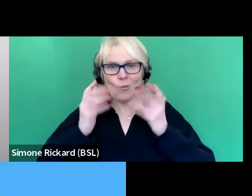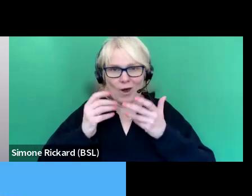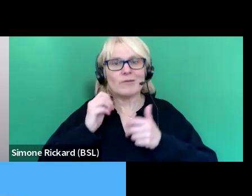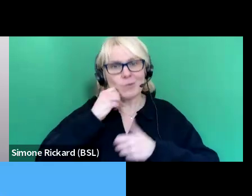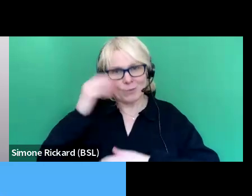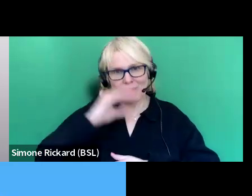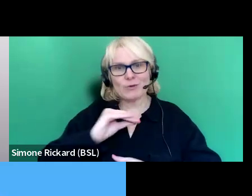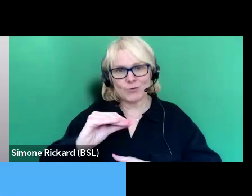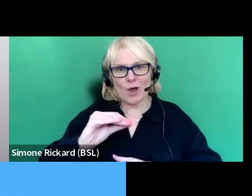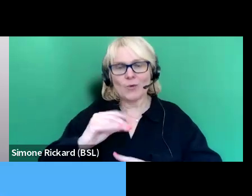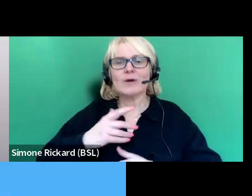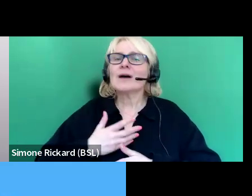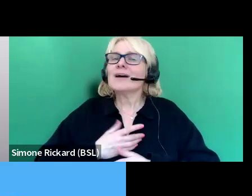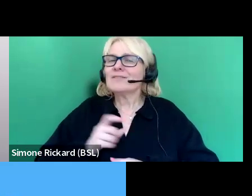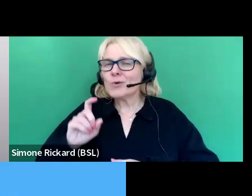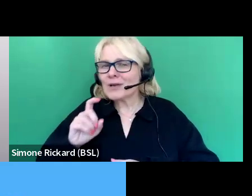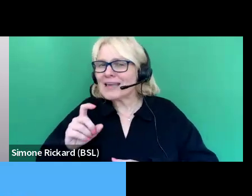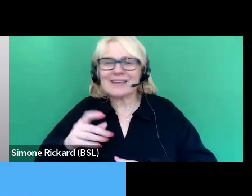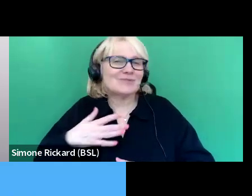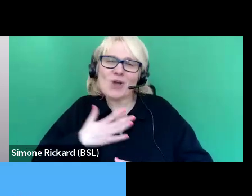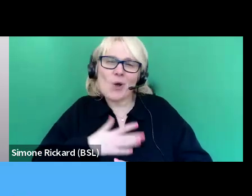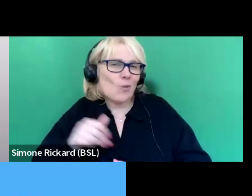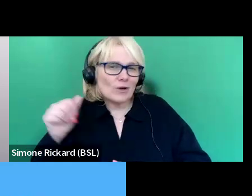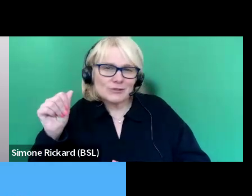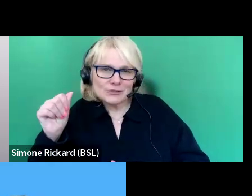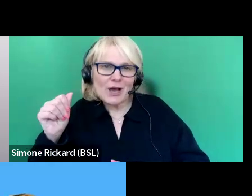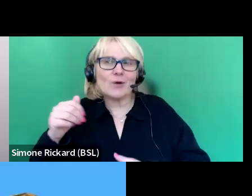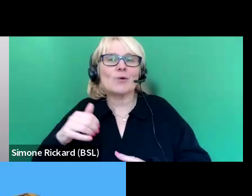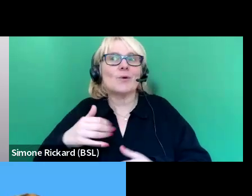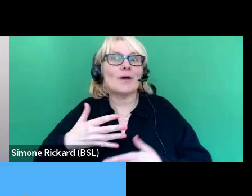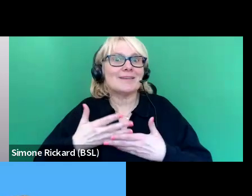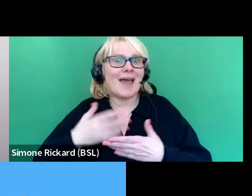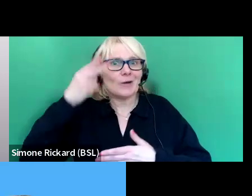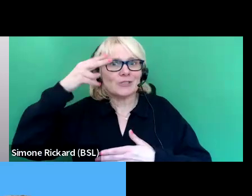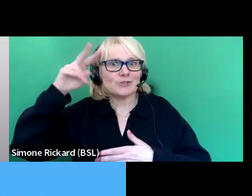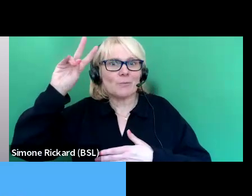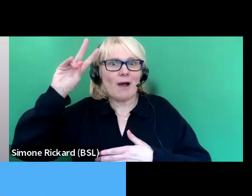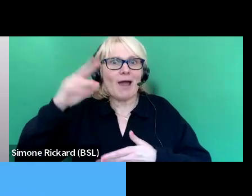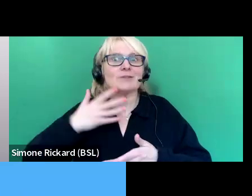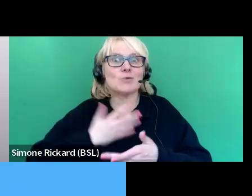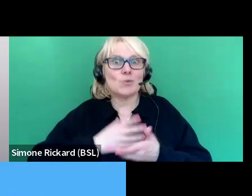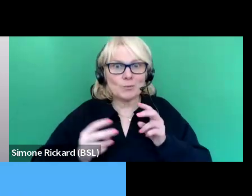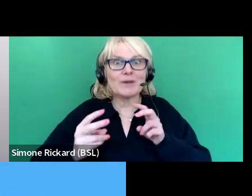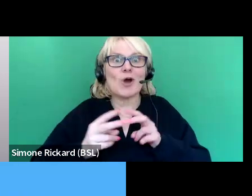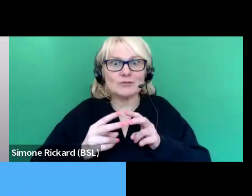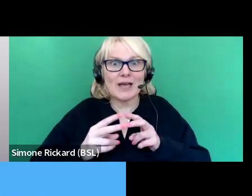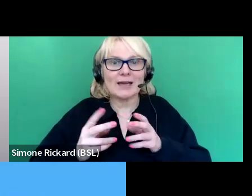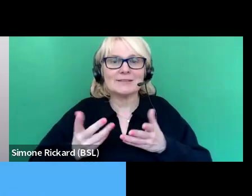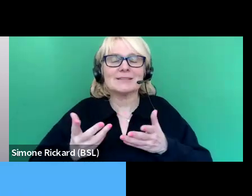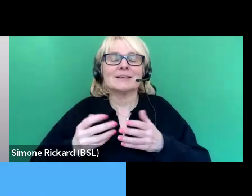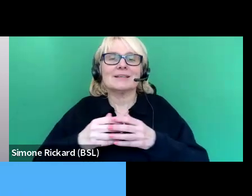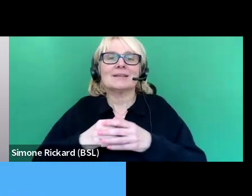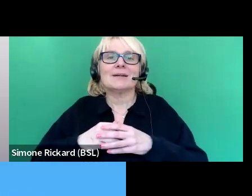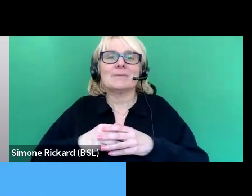happen. If you clicked that you didn't want us to contact you, but you now maybe have changed your mind and you want to be contacted by us, you won't be spammed, don't